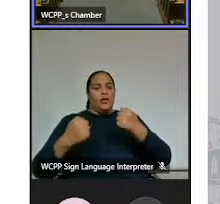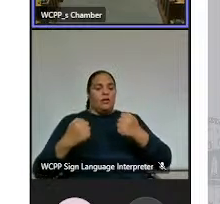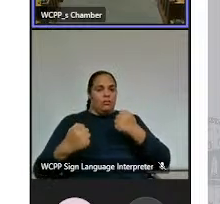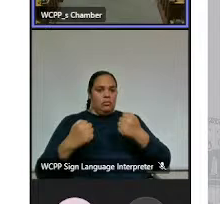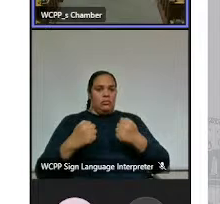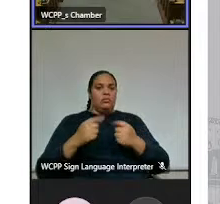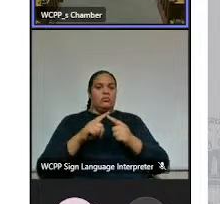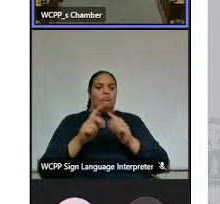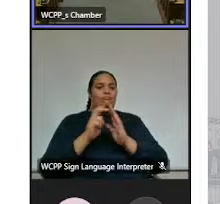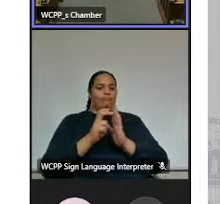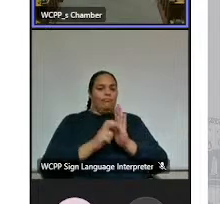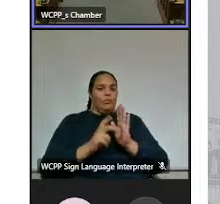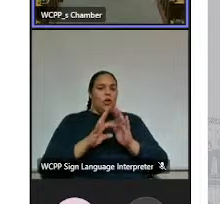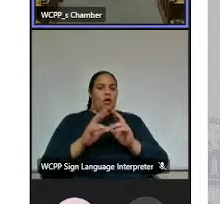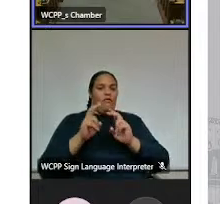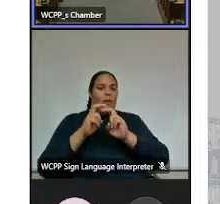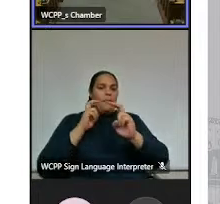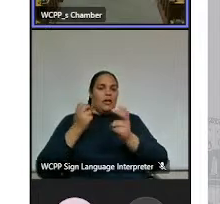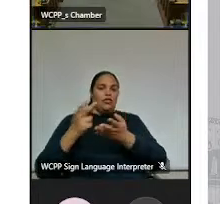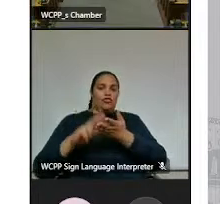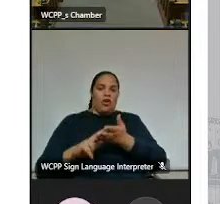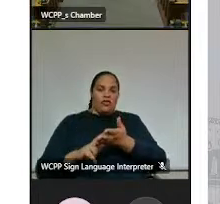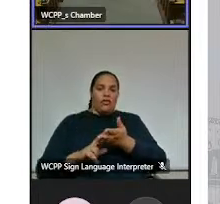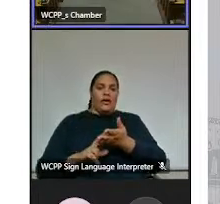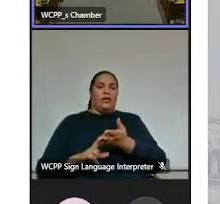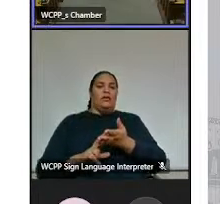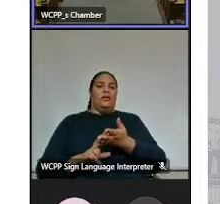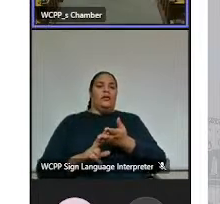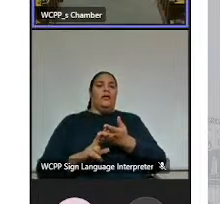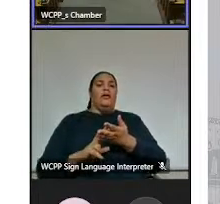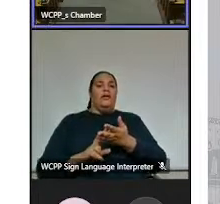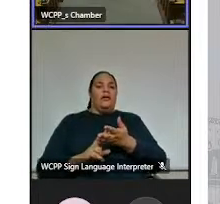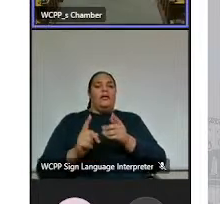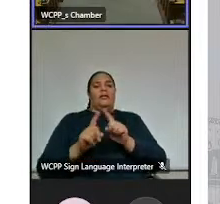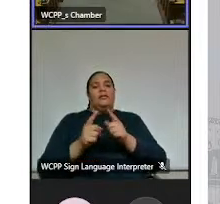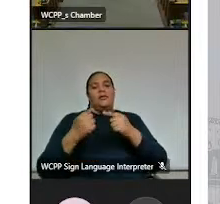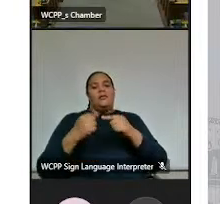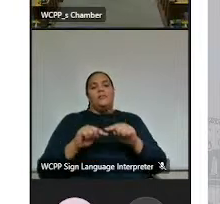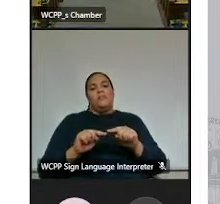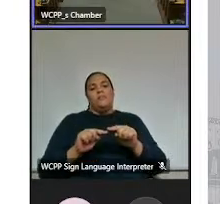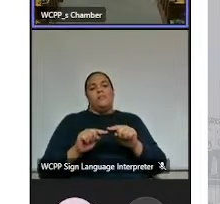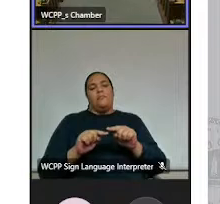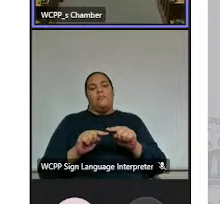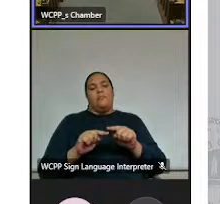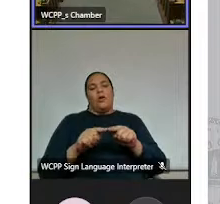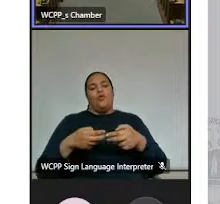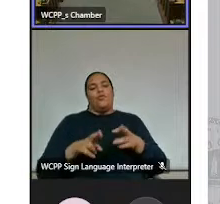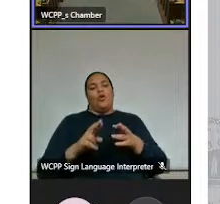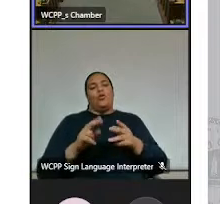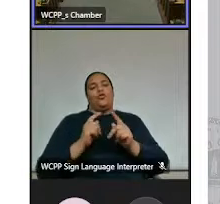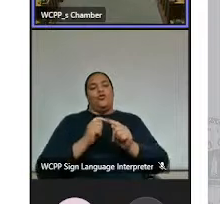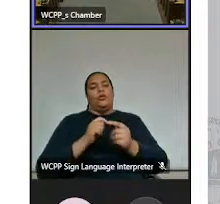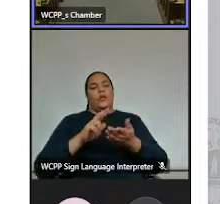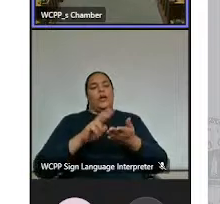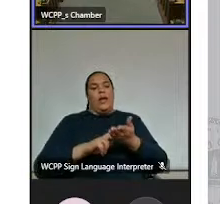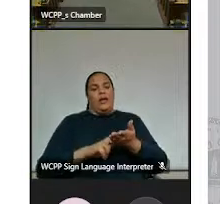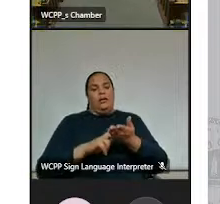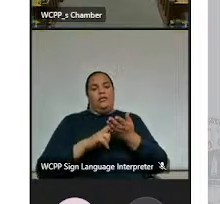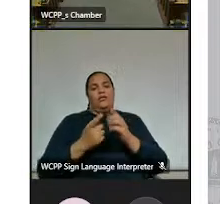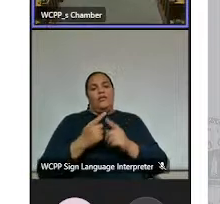the regulations of bus contracts, and of course the Road Transport Act on the other